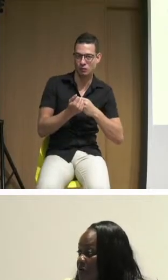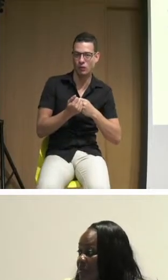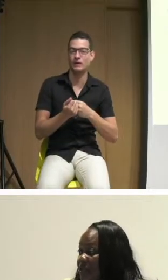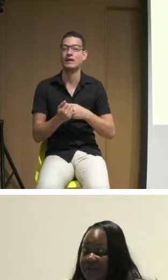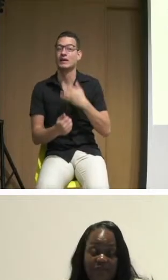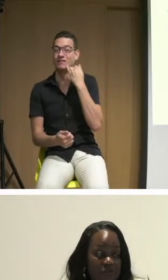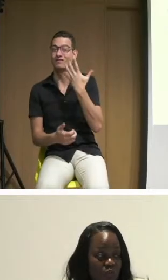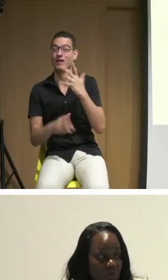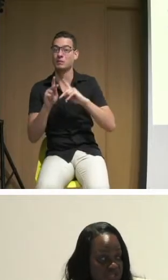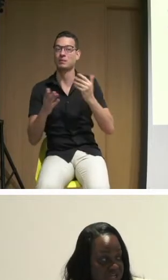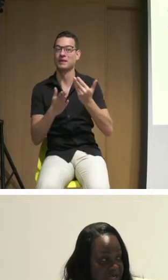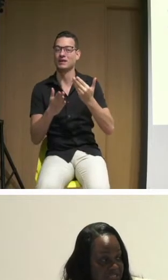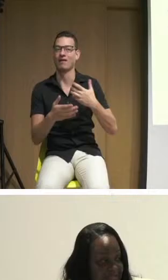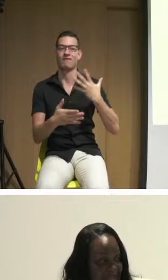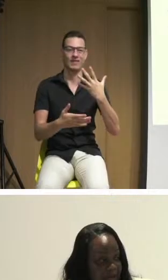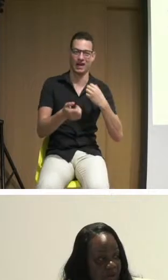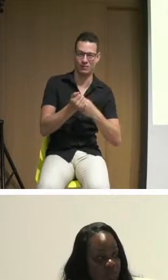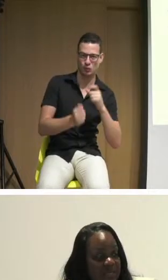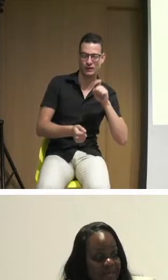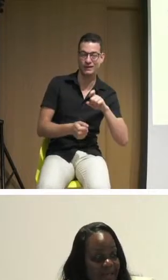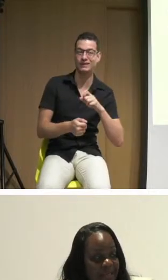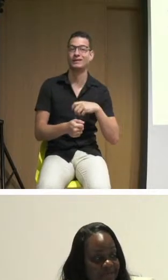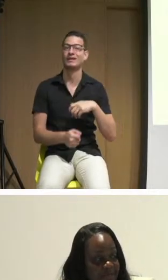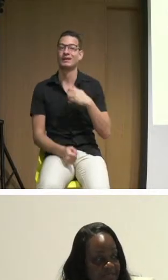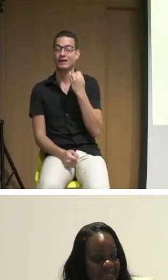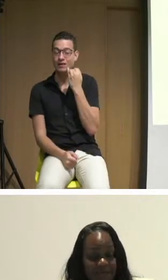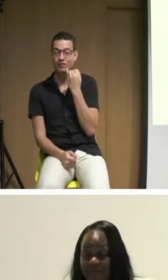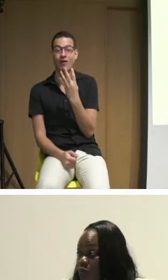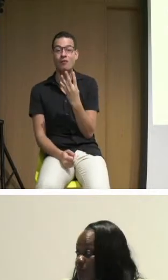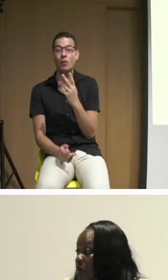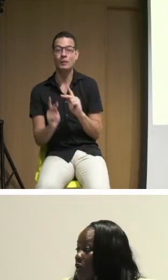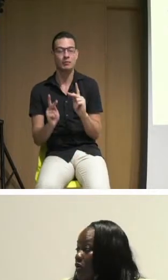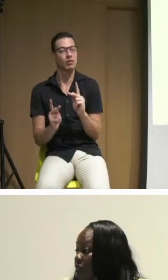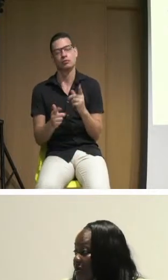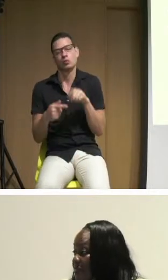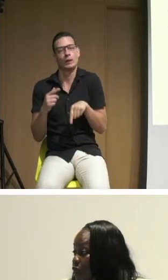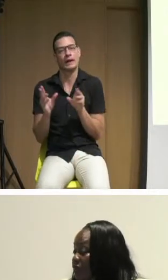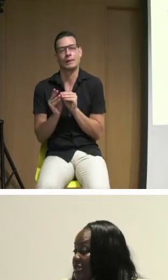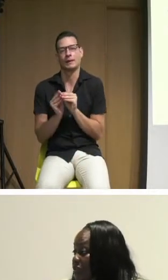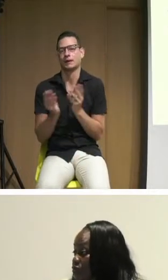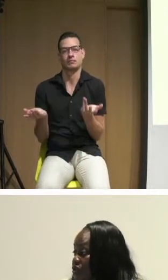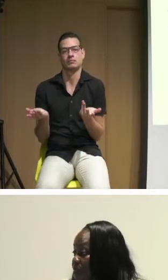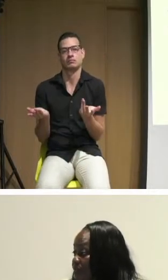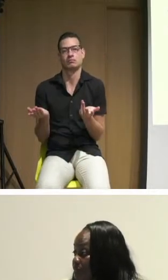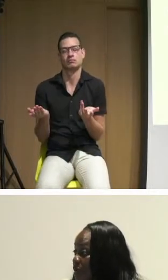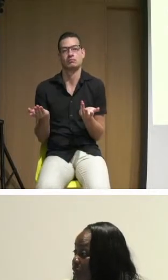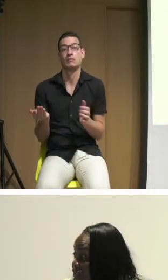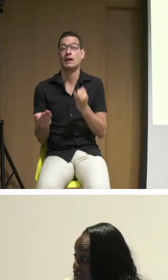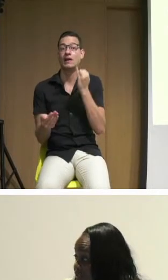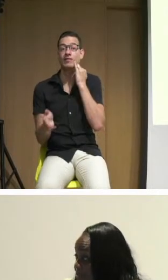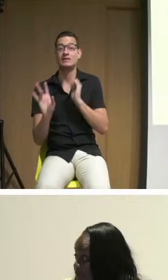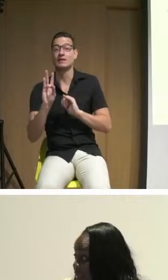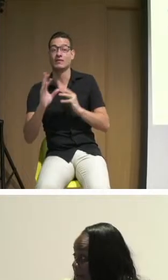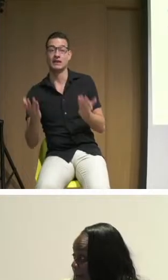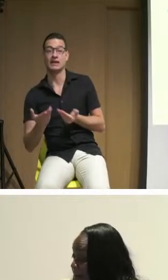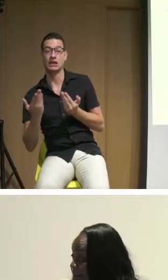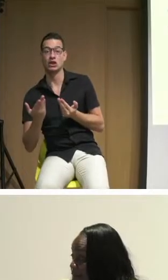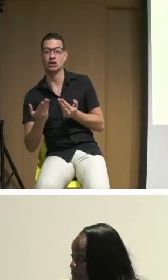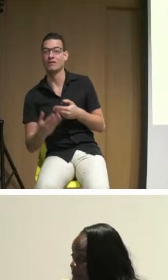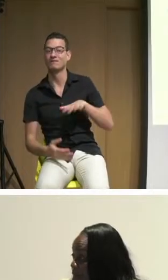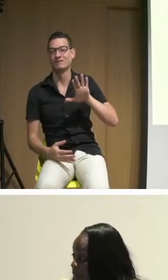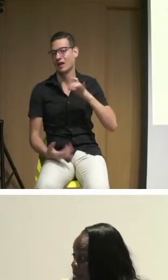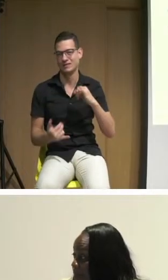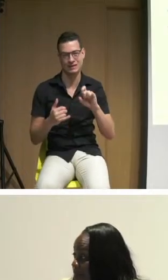must affirm it. If there's one change to that, we cannot advance that vote or recommend or resolution. Questions about that?